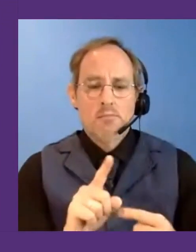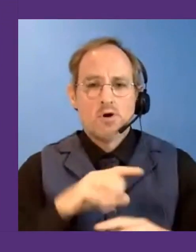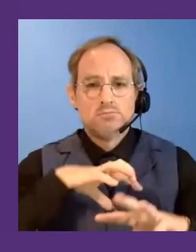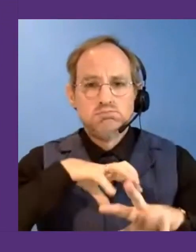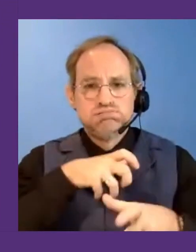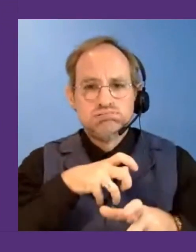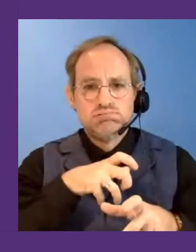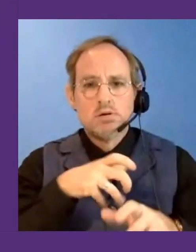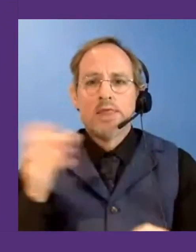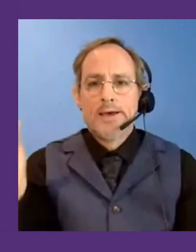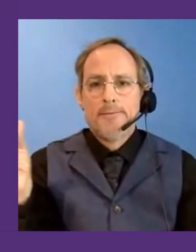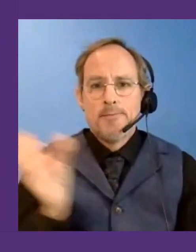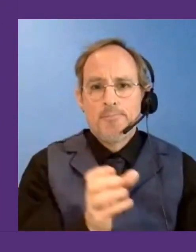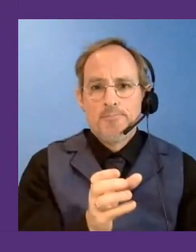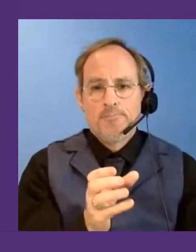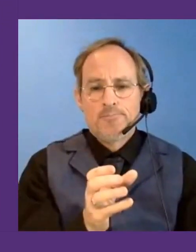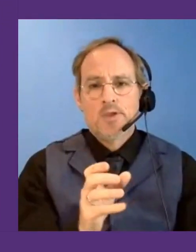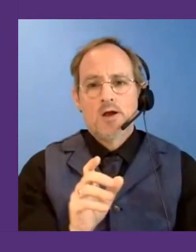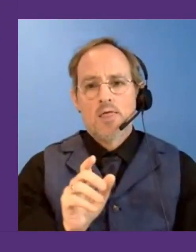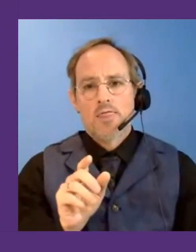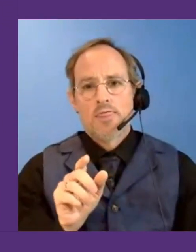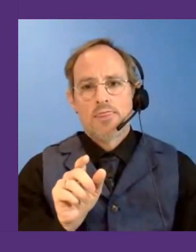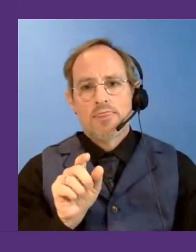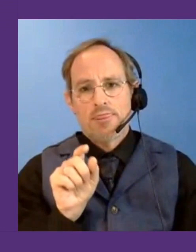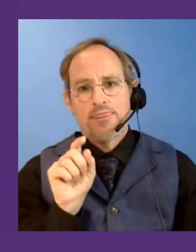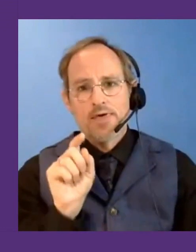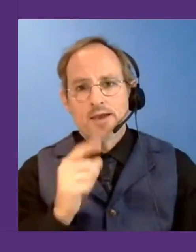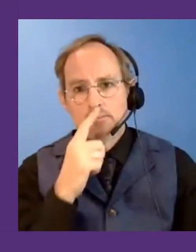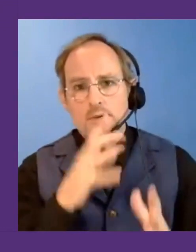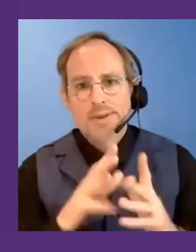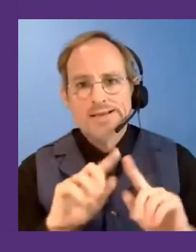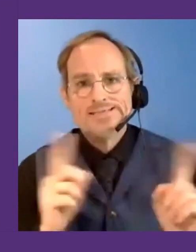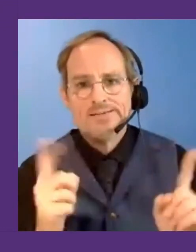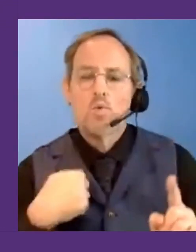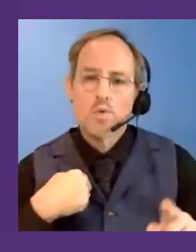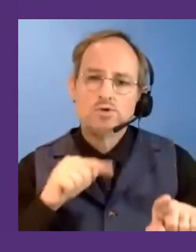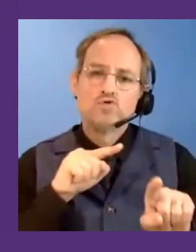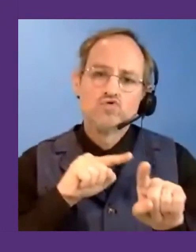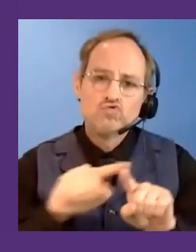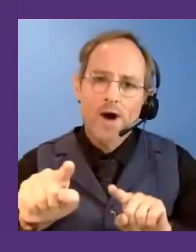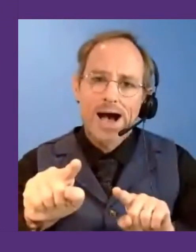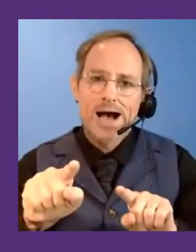leader. That's what the difference can make. That's what we try and do with Stuff on Air, right?